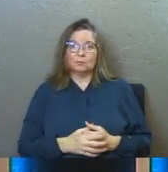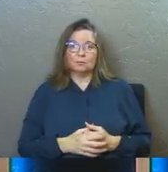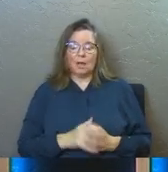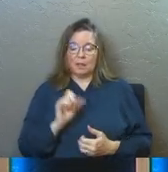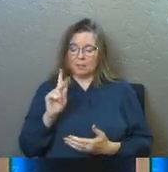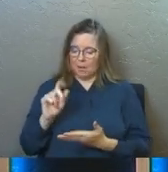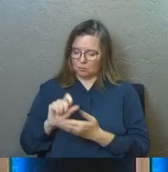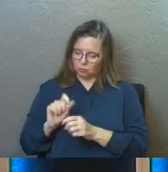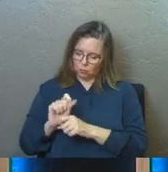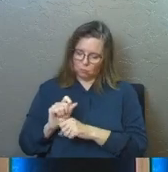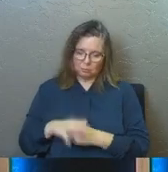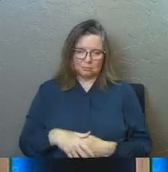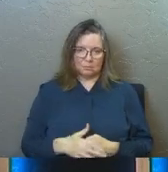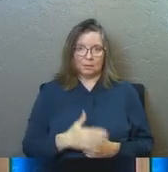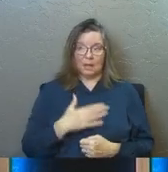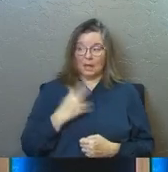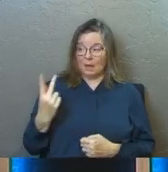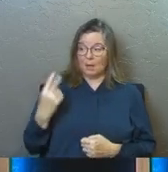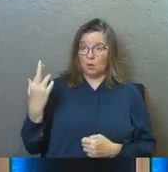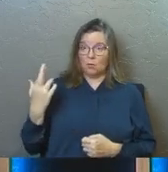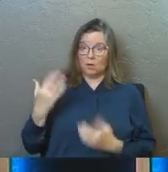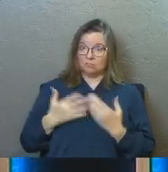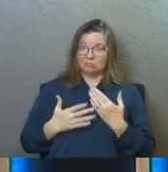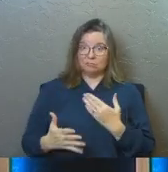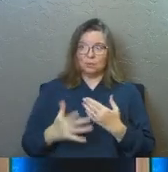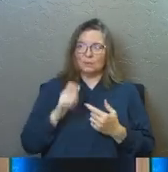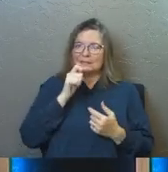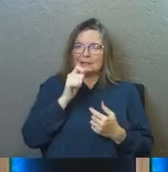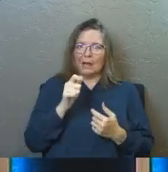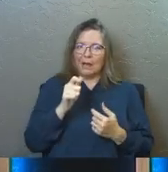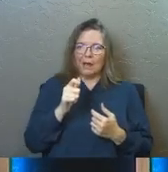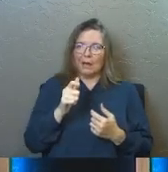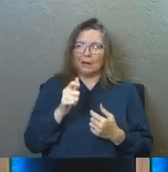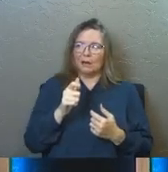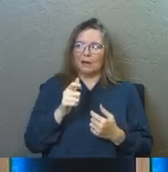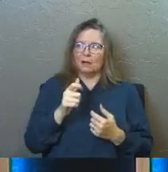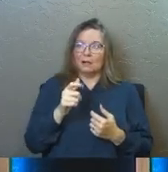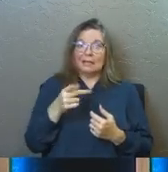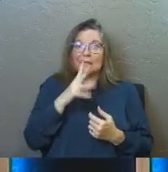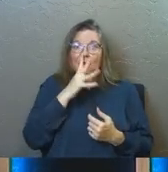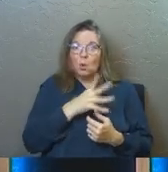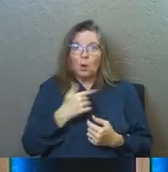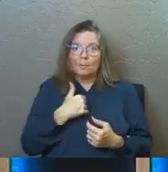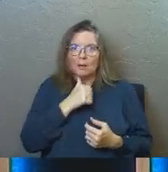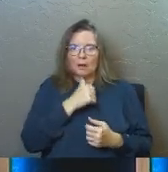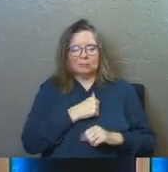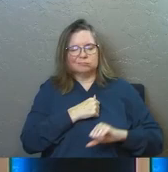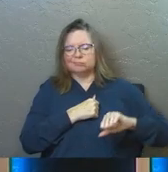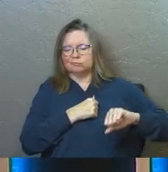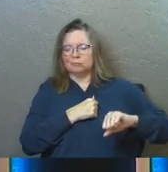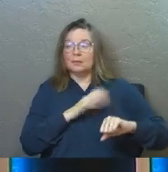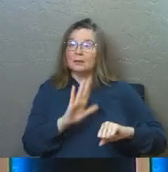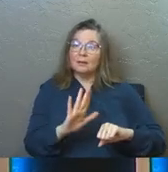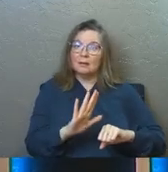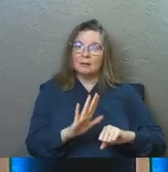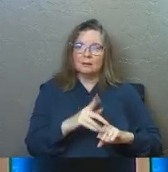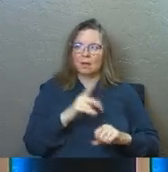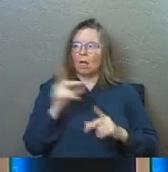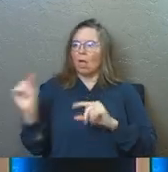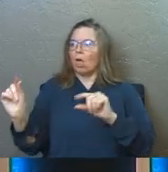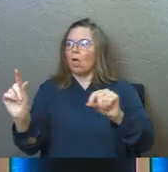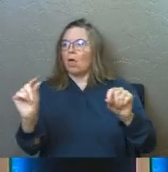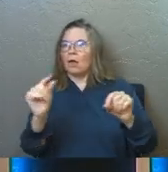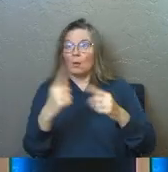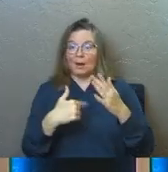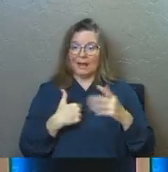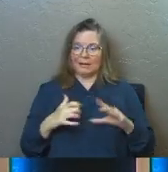And went back his way. And mine and Ed's relationship from that point on wasn't like gross. He didn't ignore me or not talk to me or treat me badly. He didn't go tell a bunch